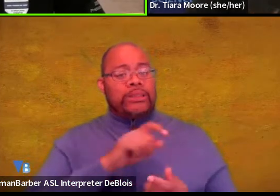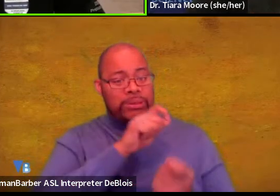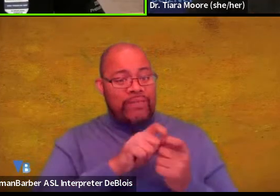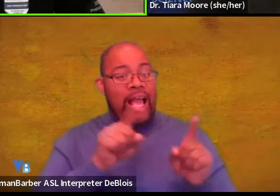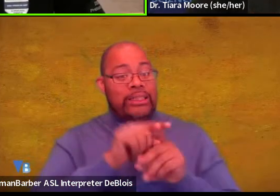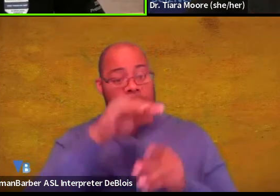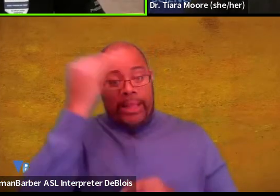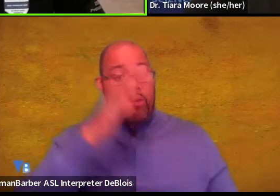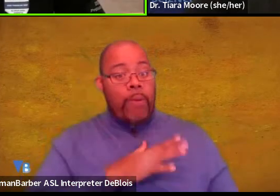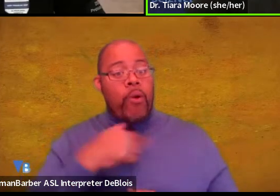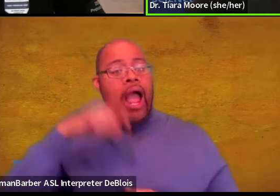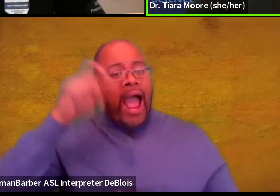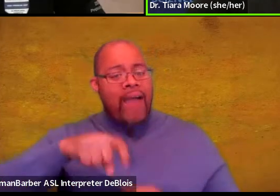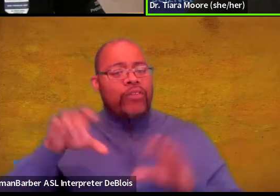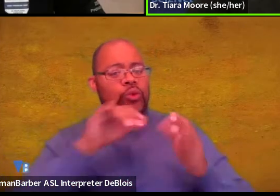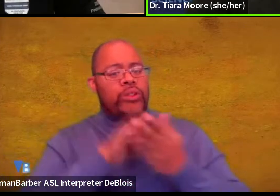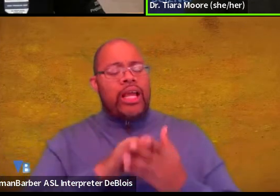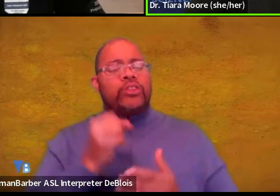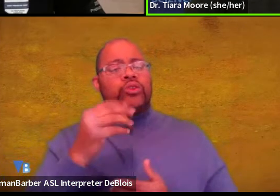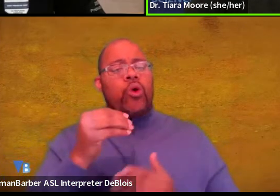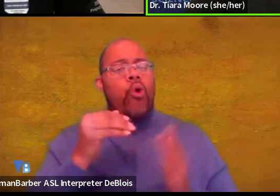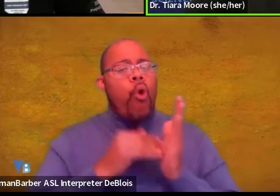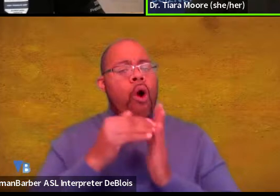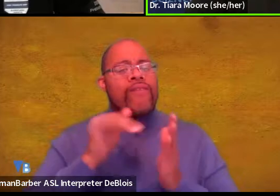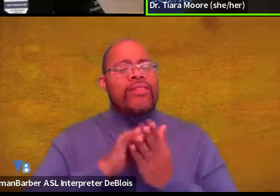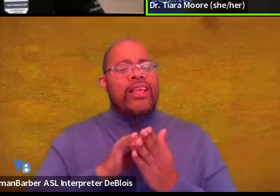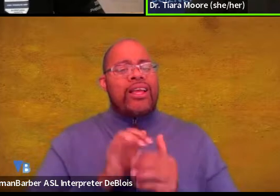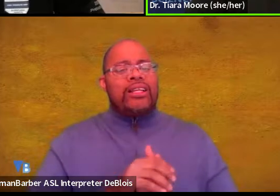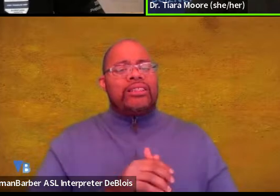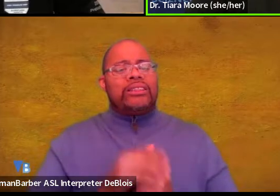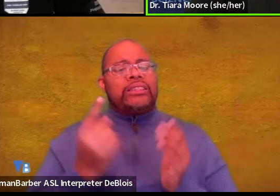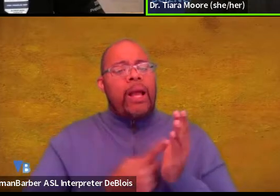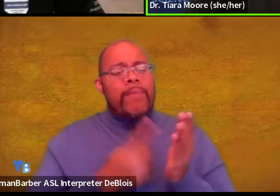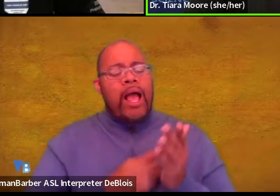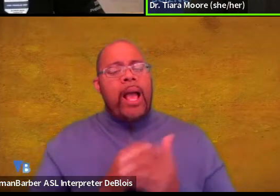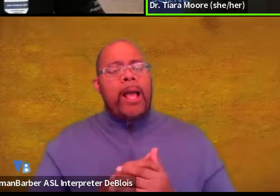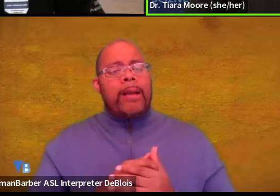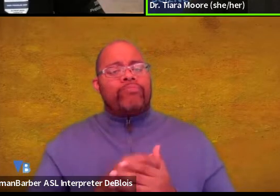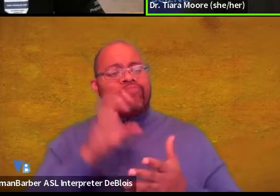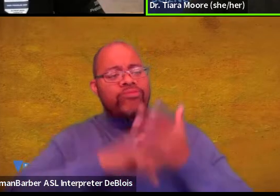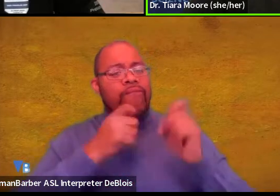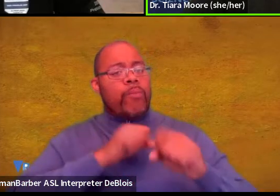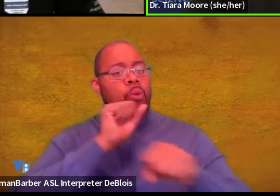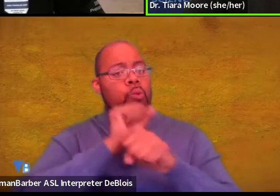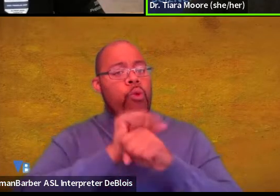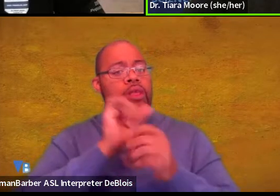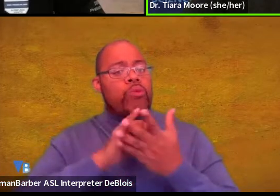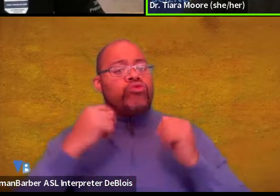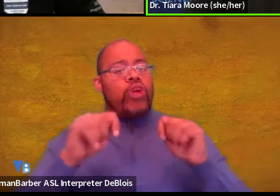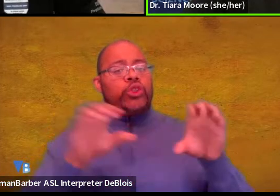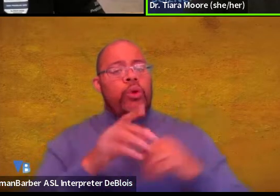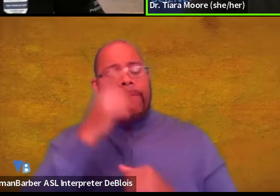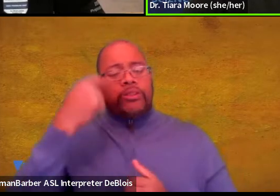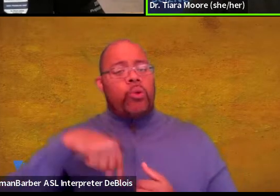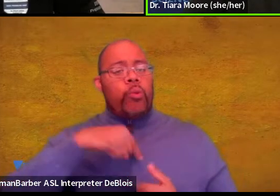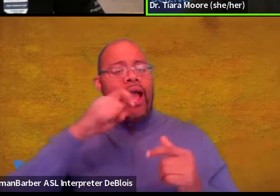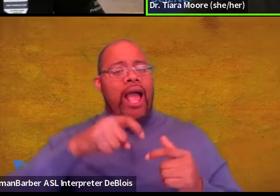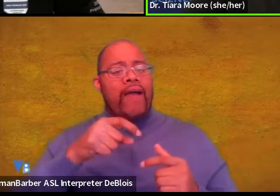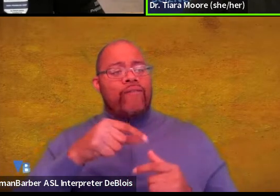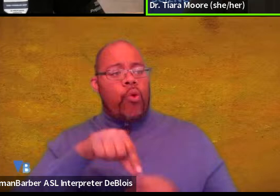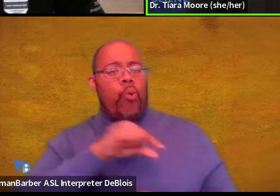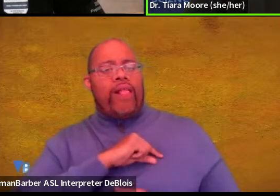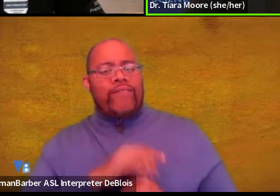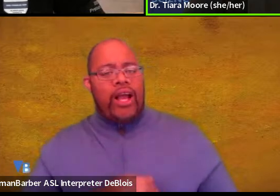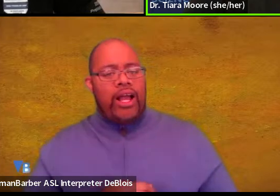as Black women, we have to do that so often that it kind of can sometimes take away from the work that we're trying to do because we have to